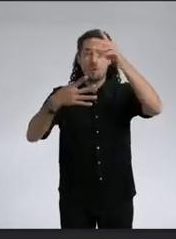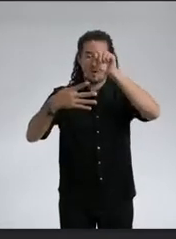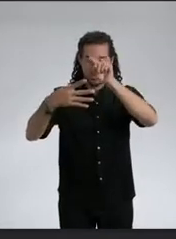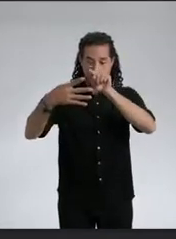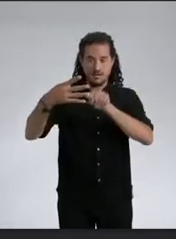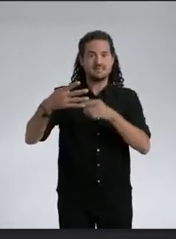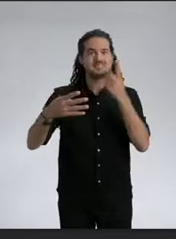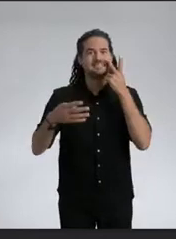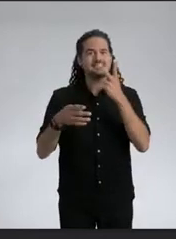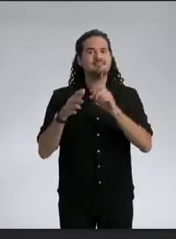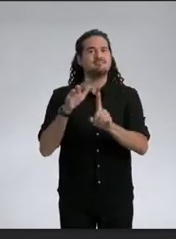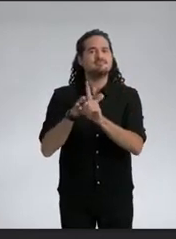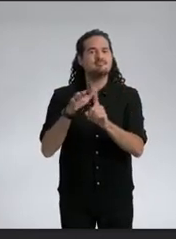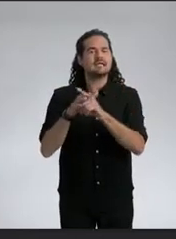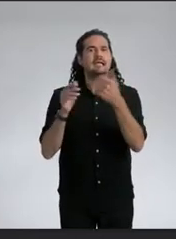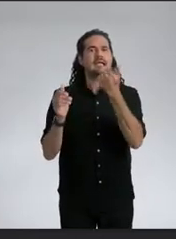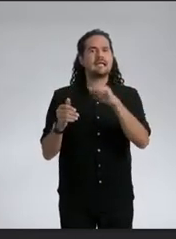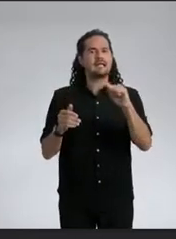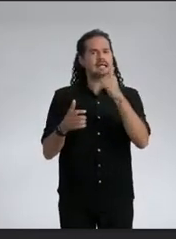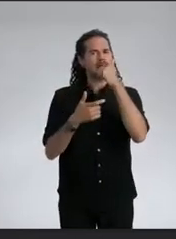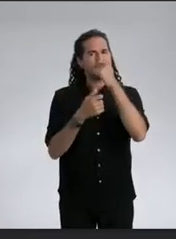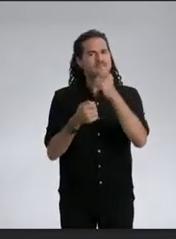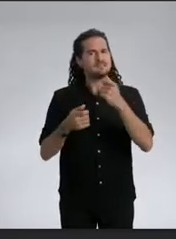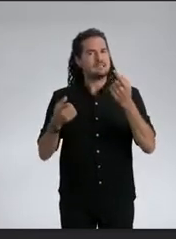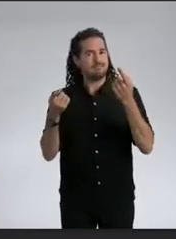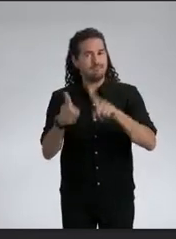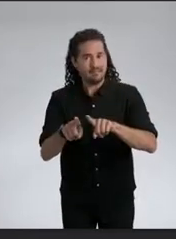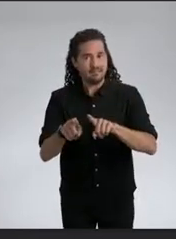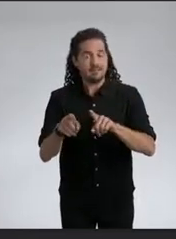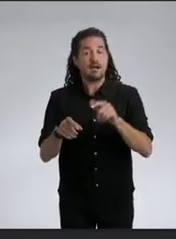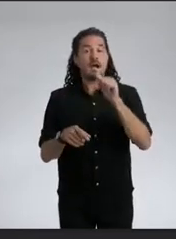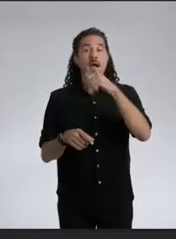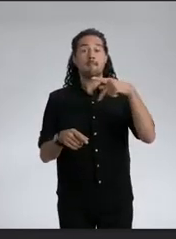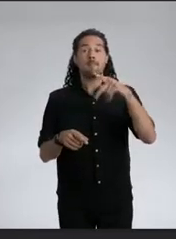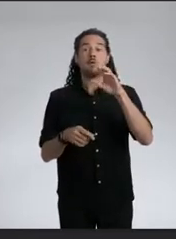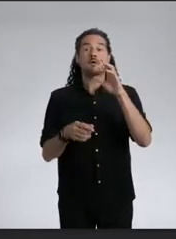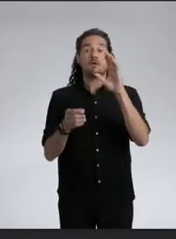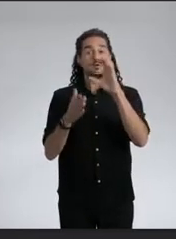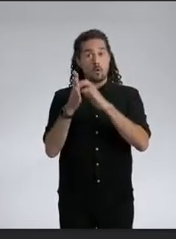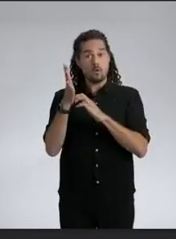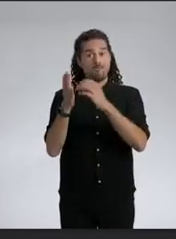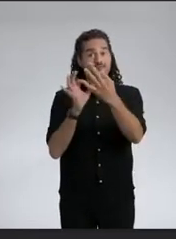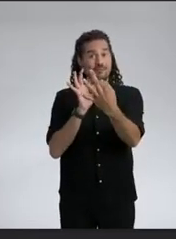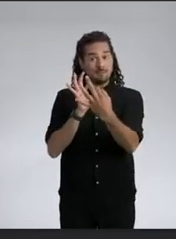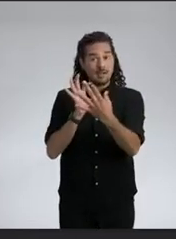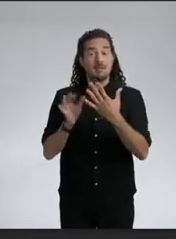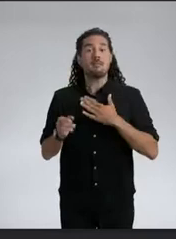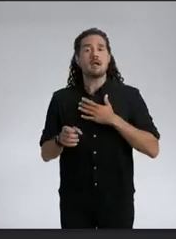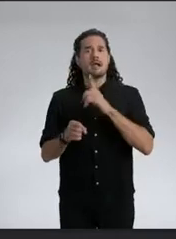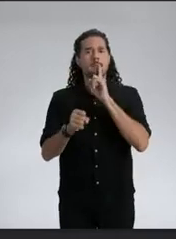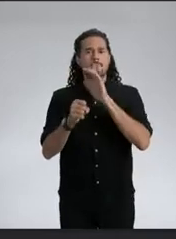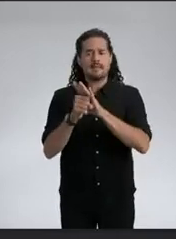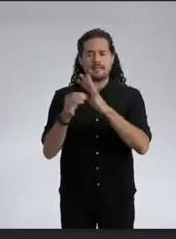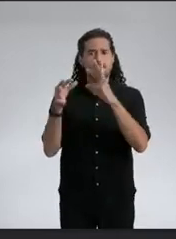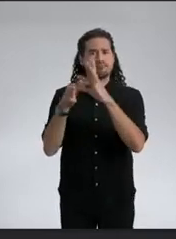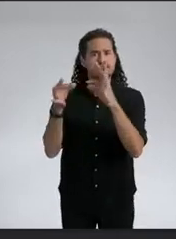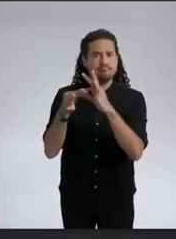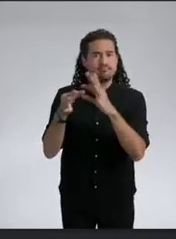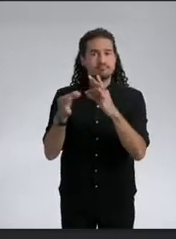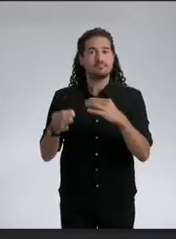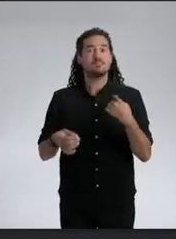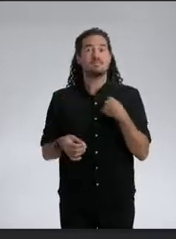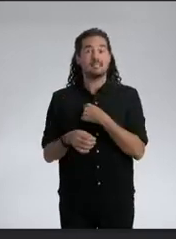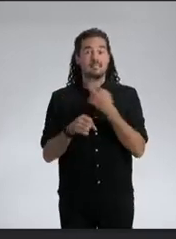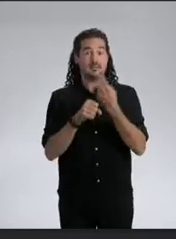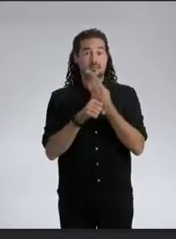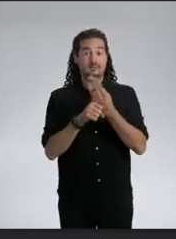in time, as well as any code feedback from my team and new commits that I make. But we're using Xcode Cloud, and our pull request workflow is